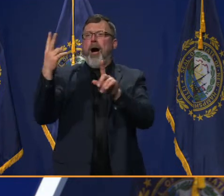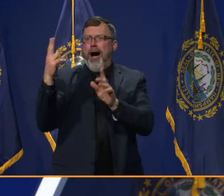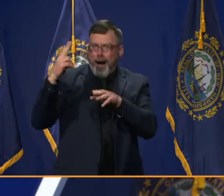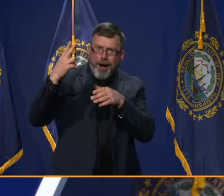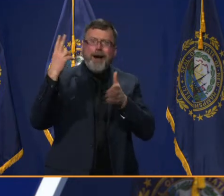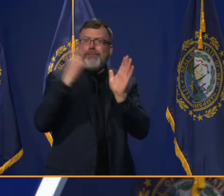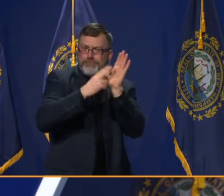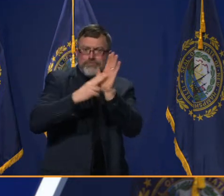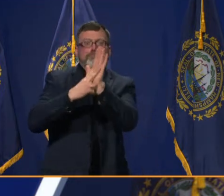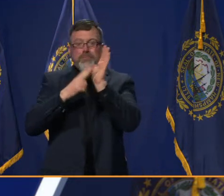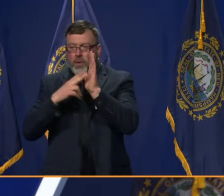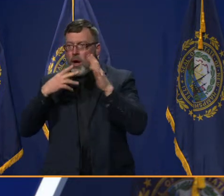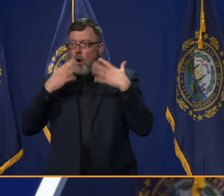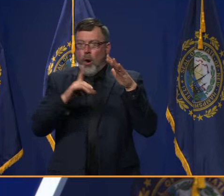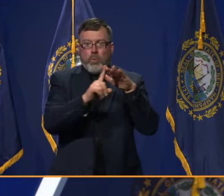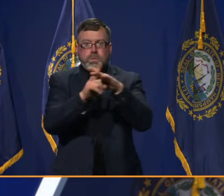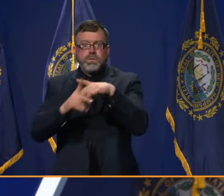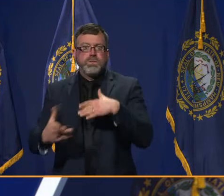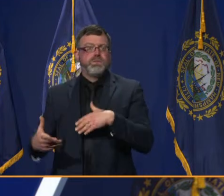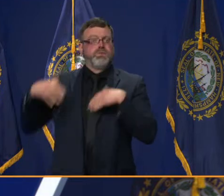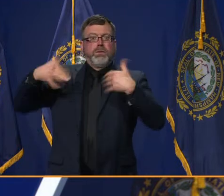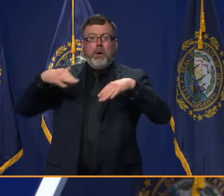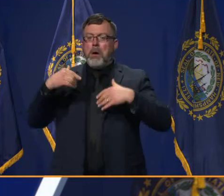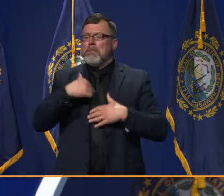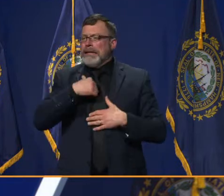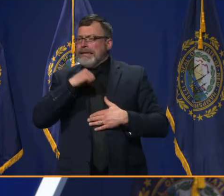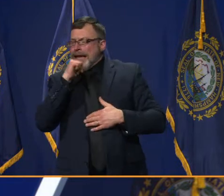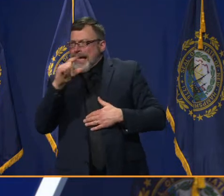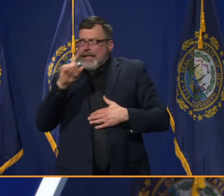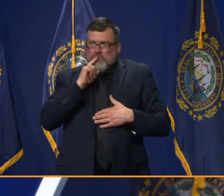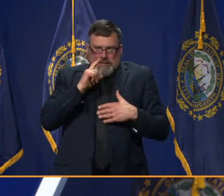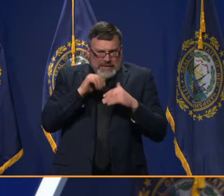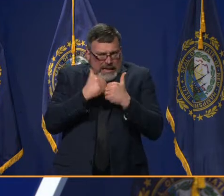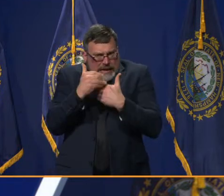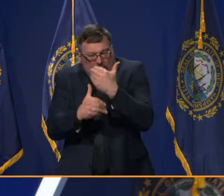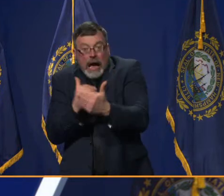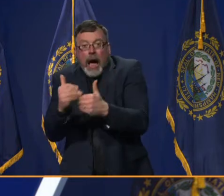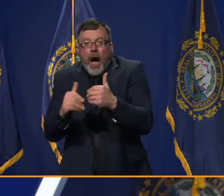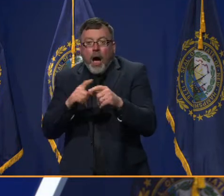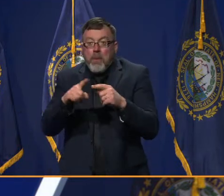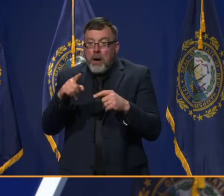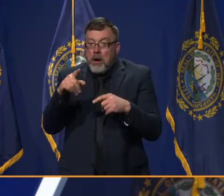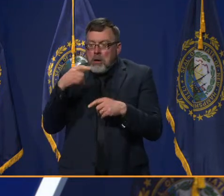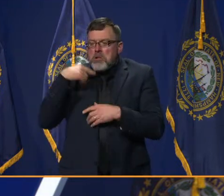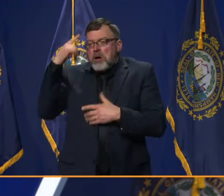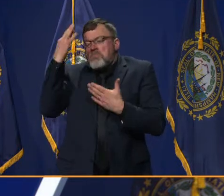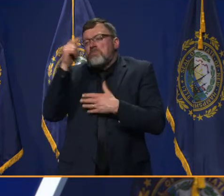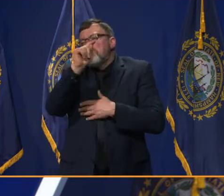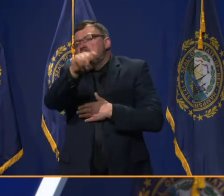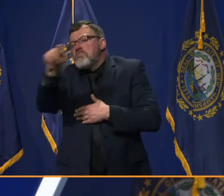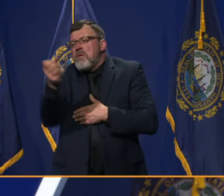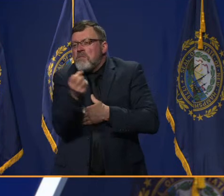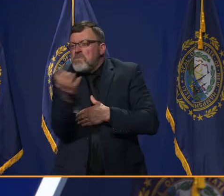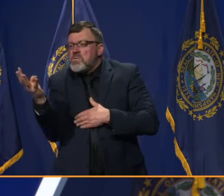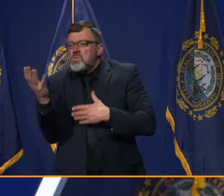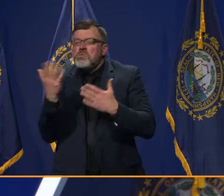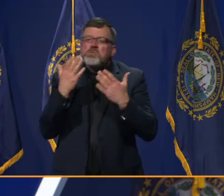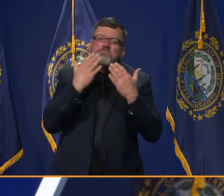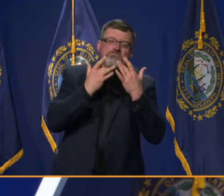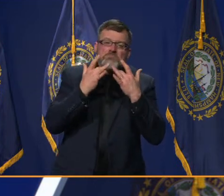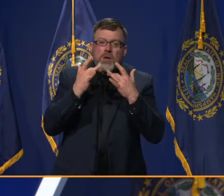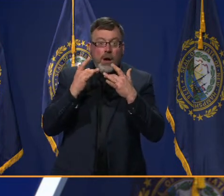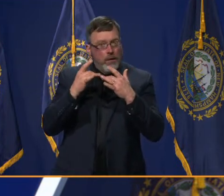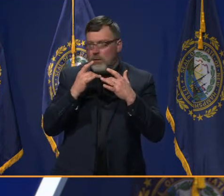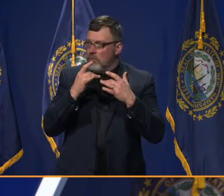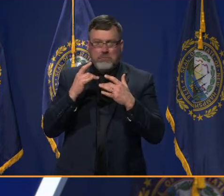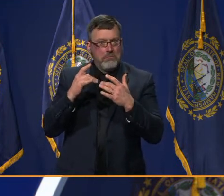how well it would work, and we figured maybe a few people might be willing to step up and help out a few hours a week. Within a couple of weeks,